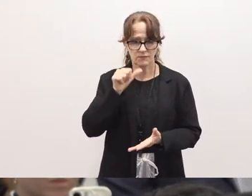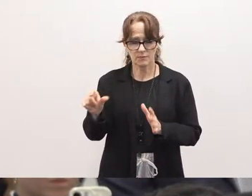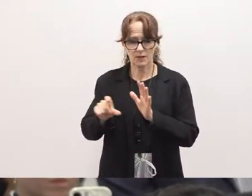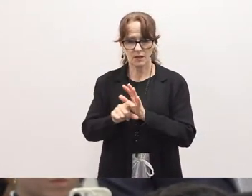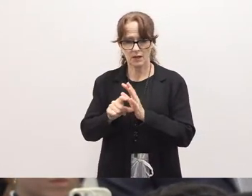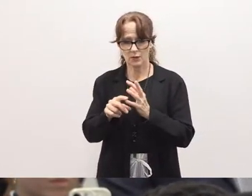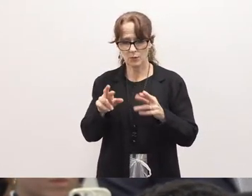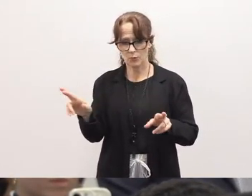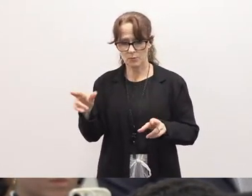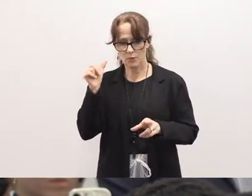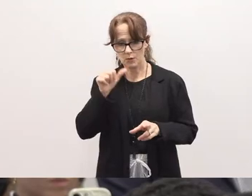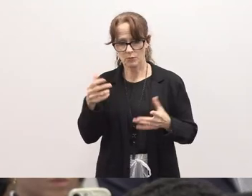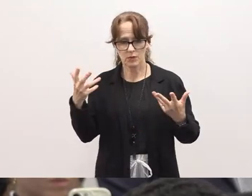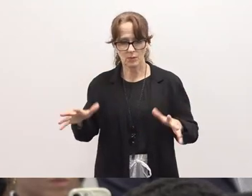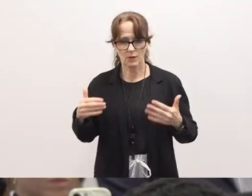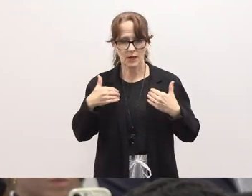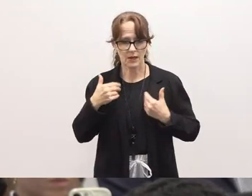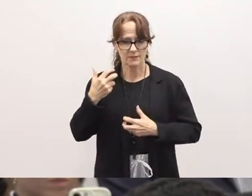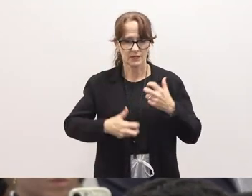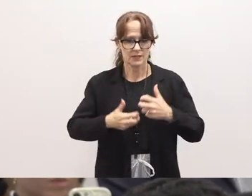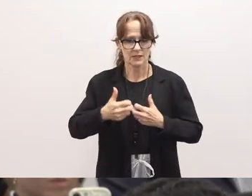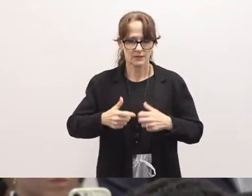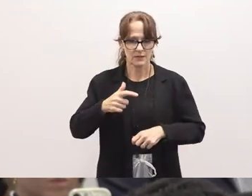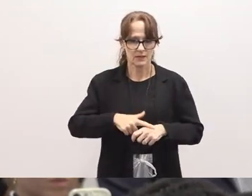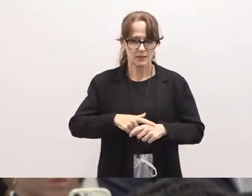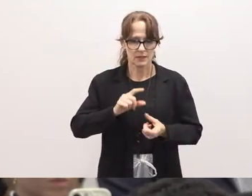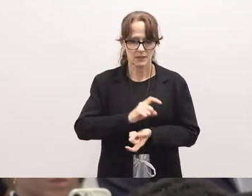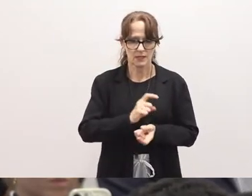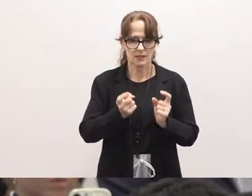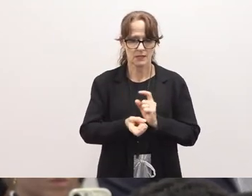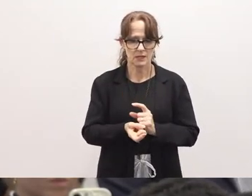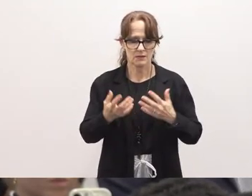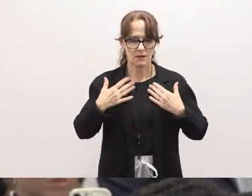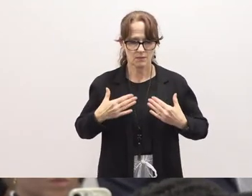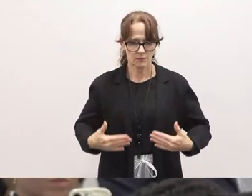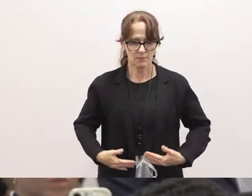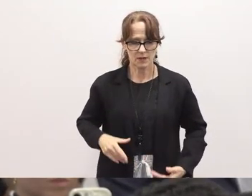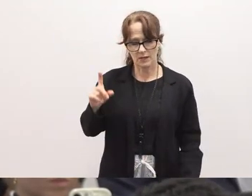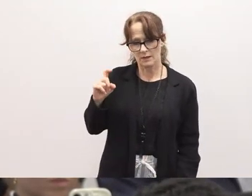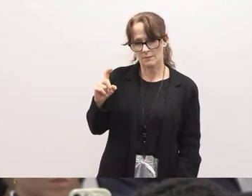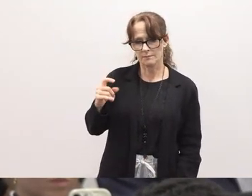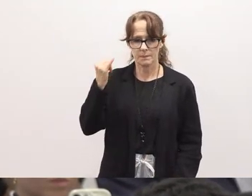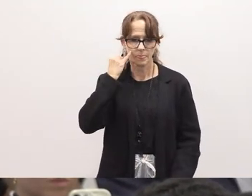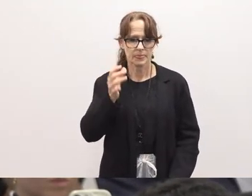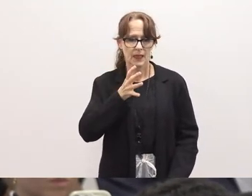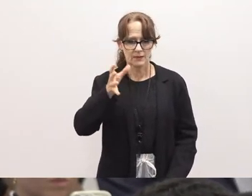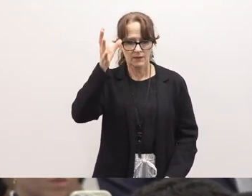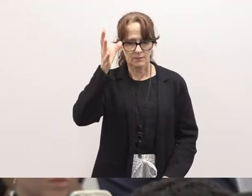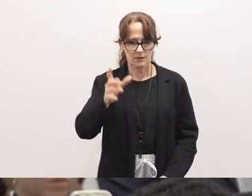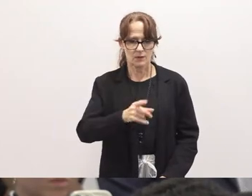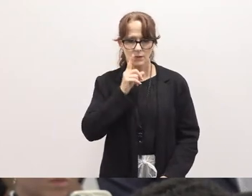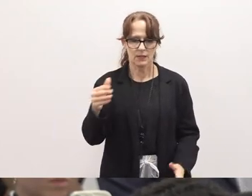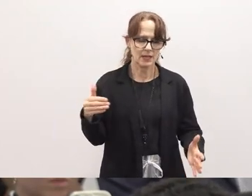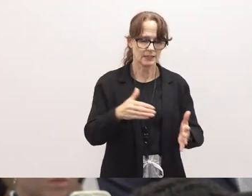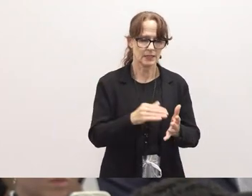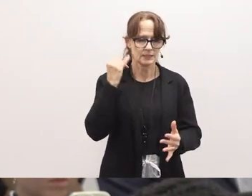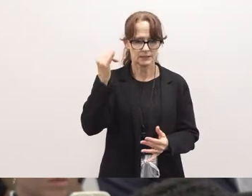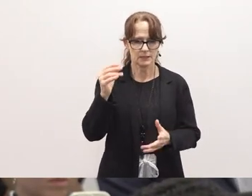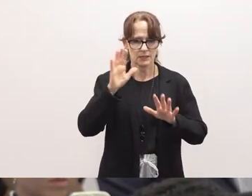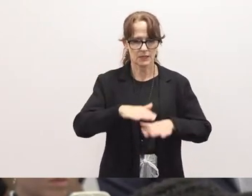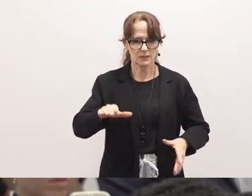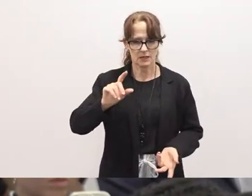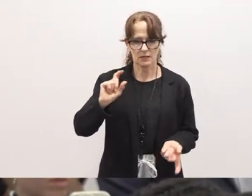room where girls are already having a difficult time in the changing of their bodies? Or if a parent who is completely against the idea of a child